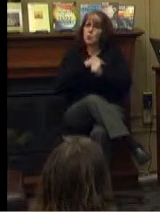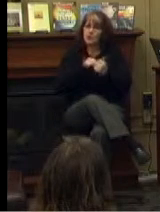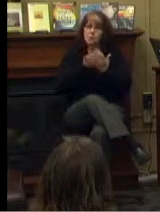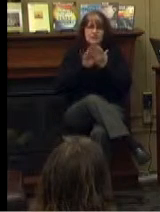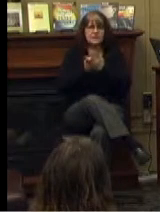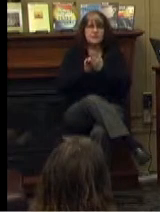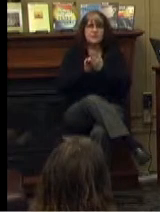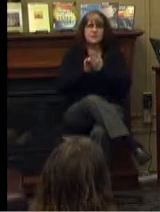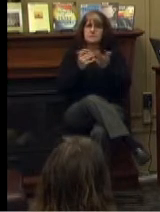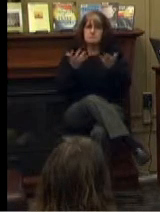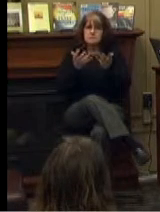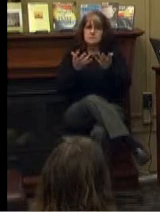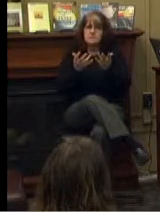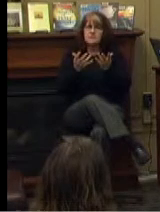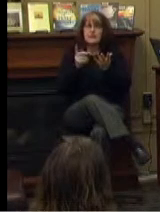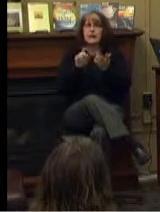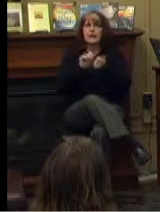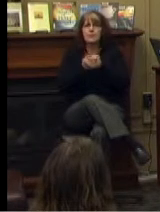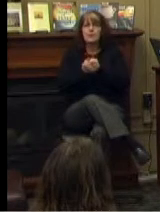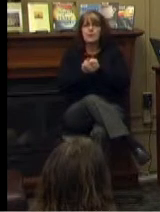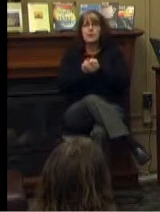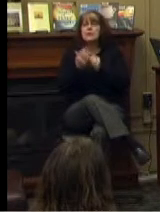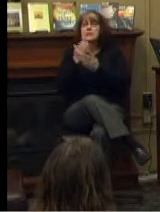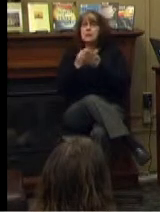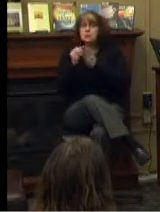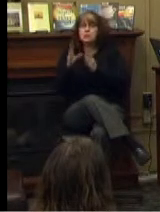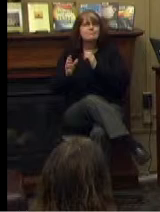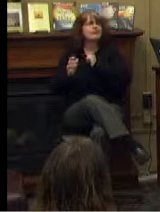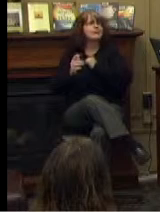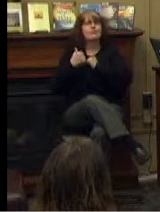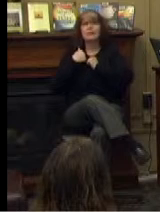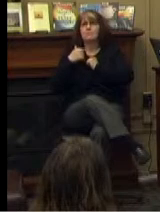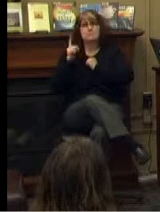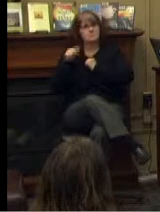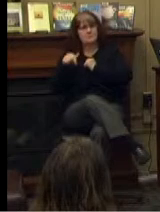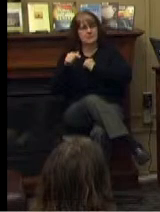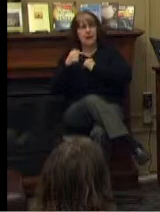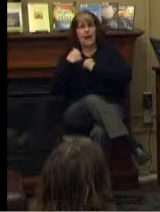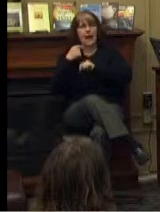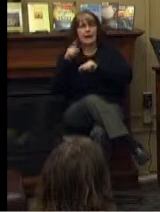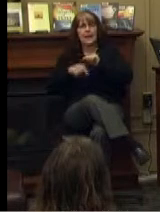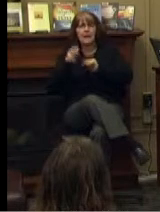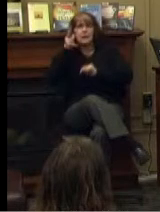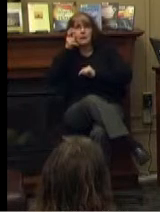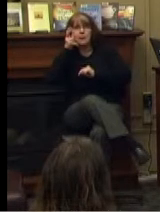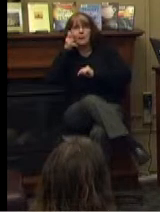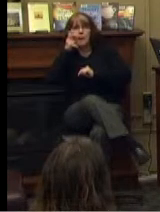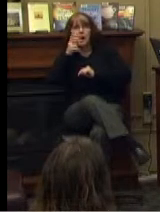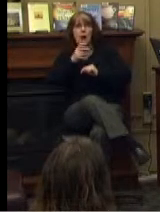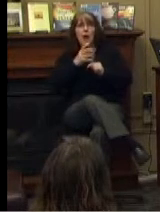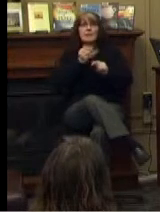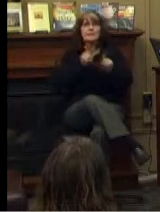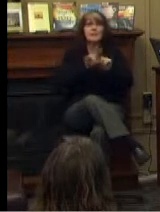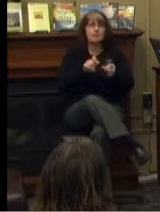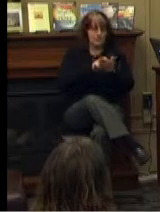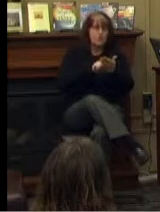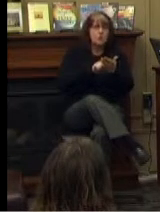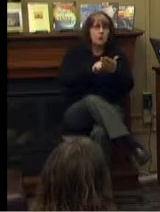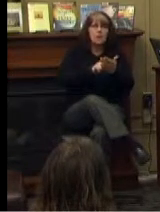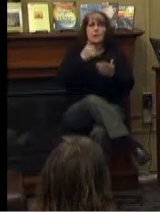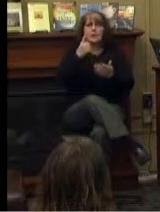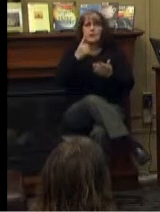have some students, and I'm one of those, who I cannot sit and listen to a lecture and take notes at the same time, because neither makes sense. Because I will